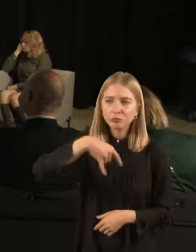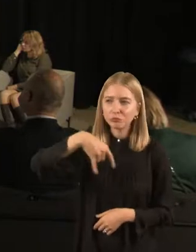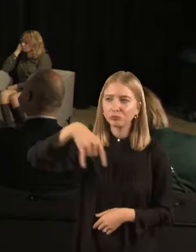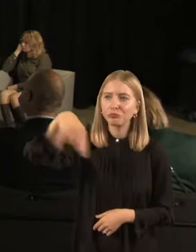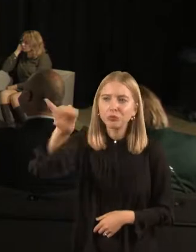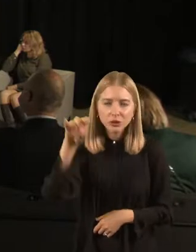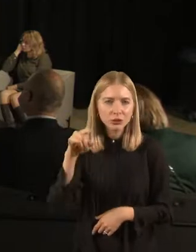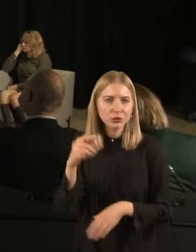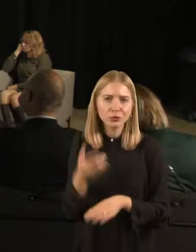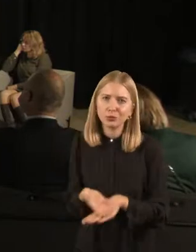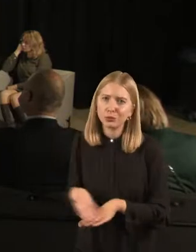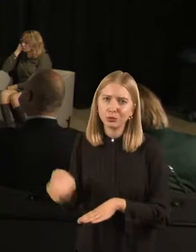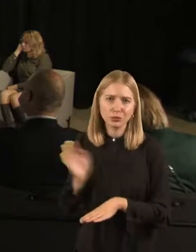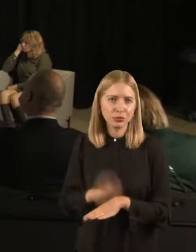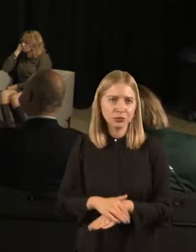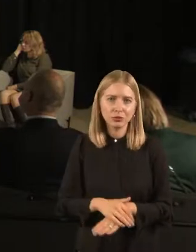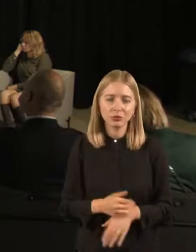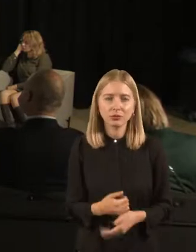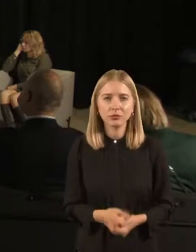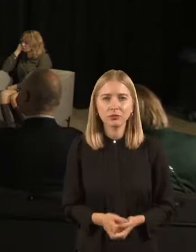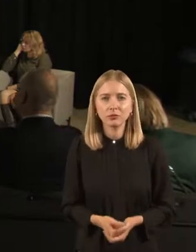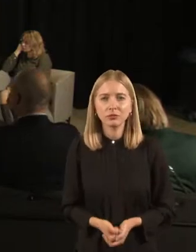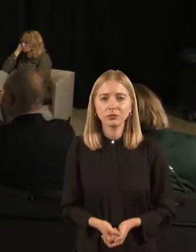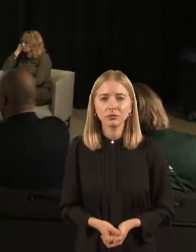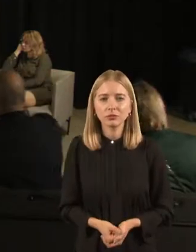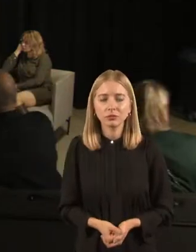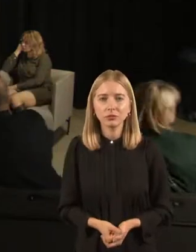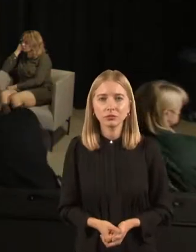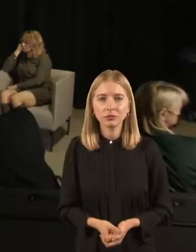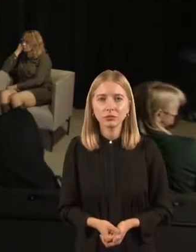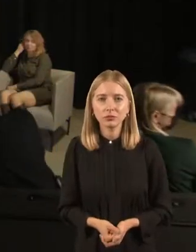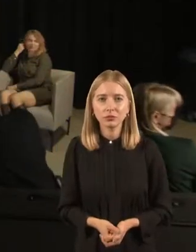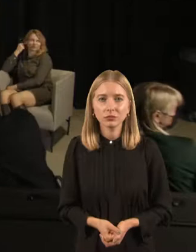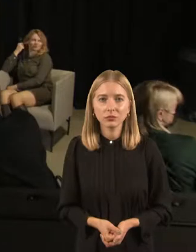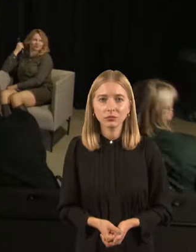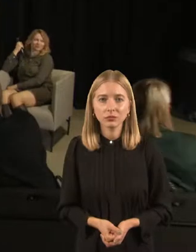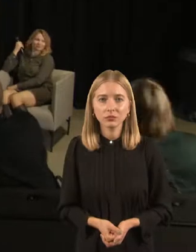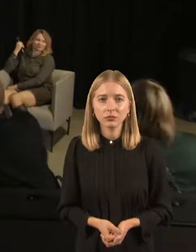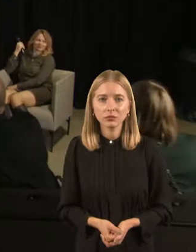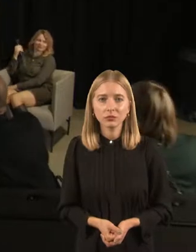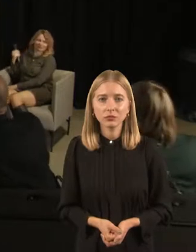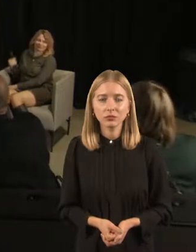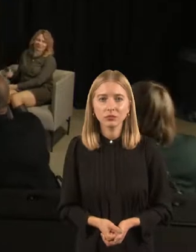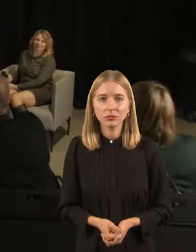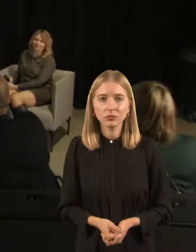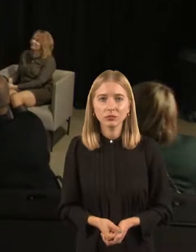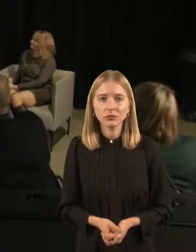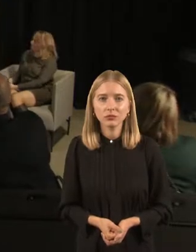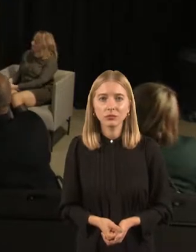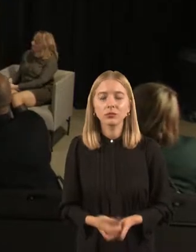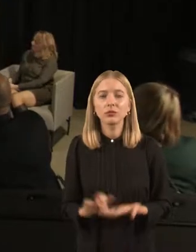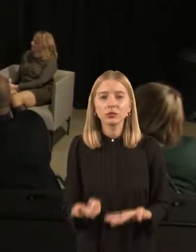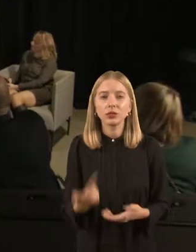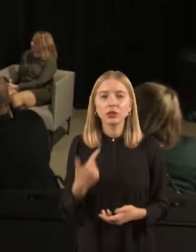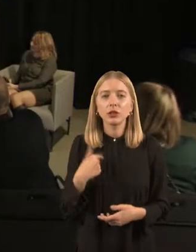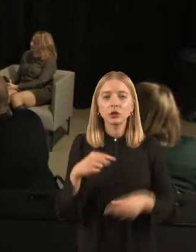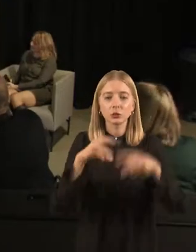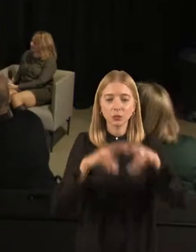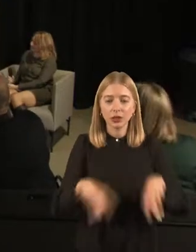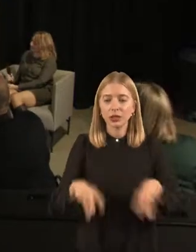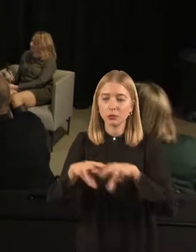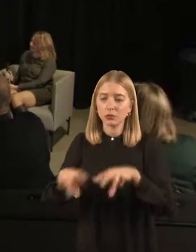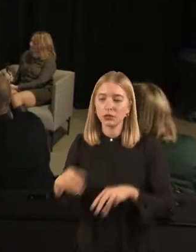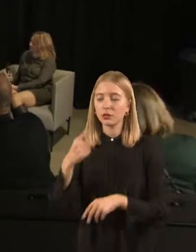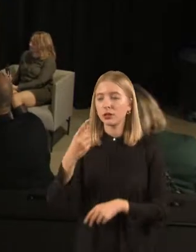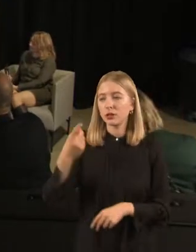train service, but I don't imagine traveling longer distances by trains or other